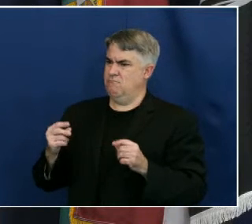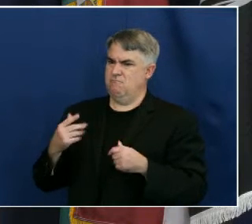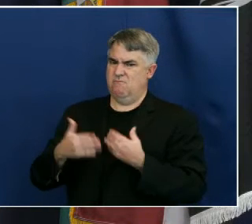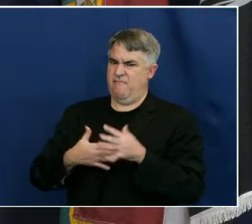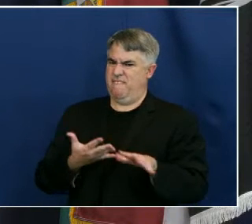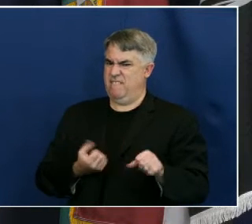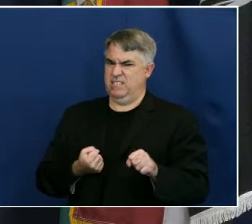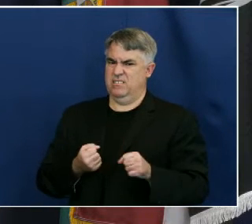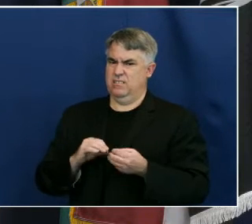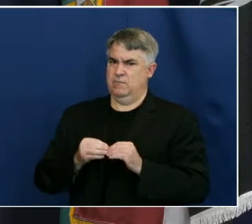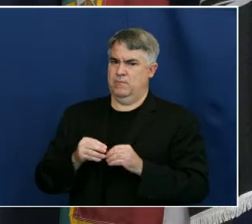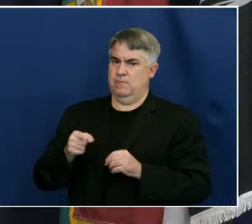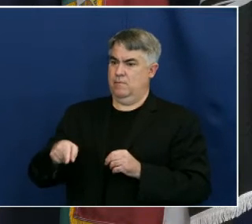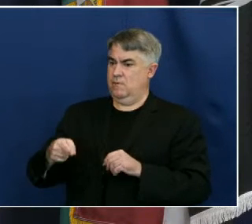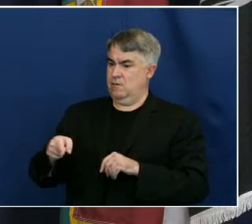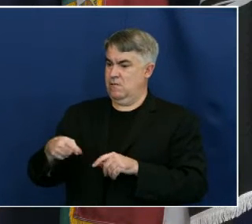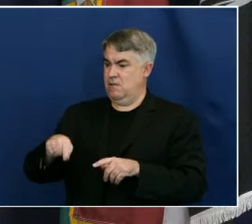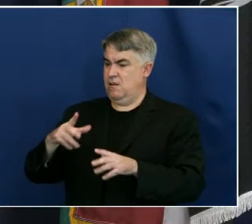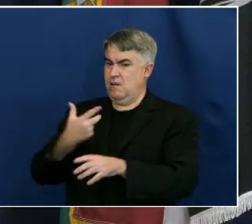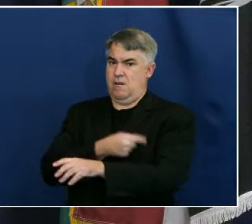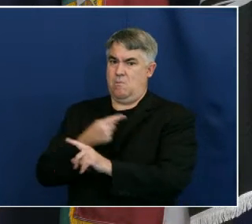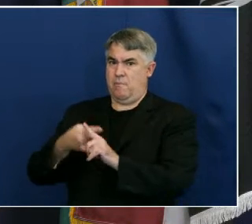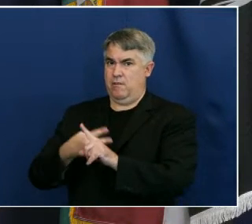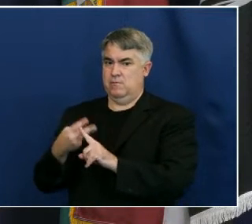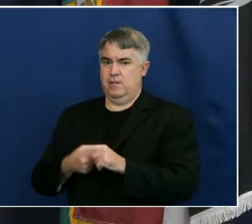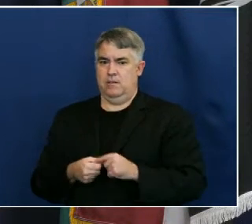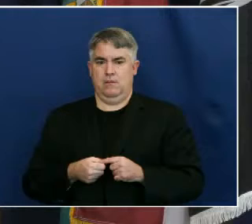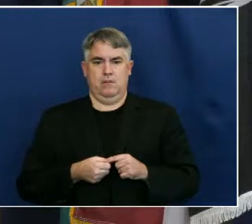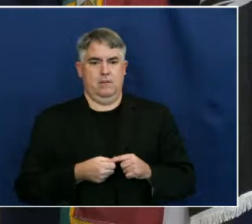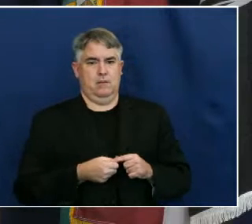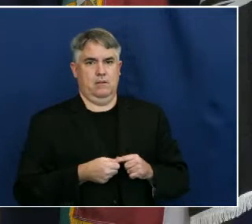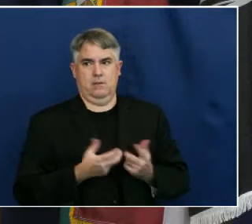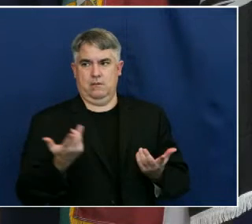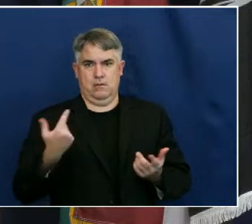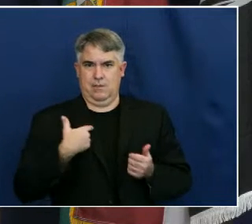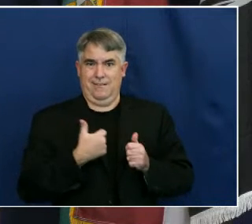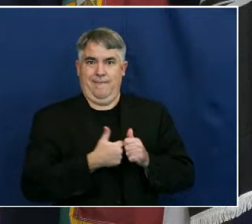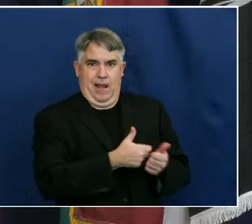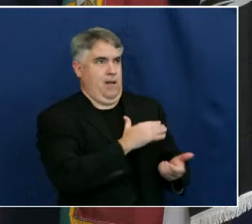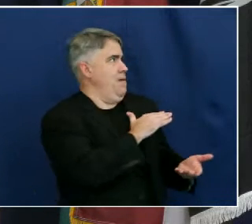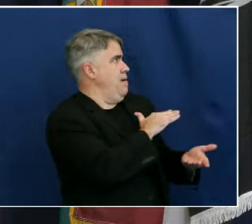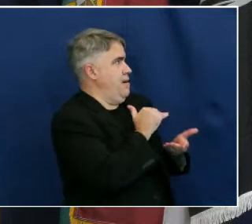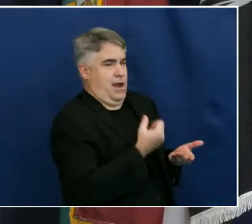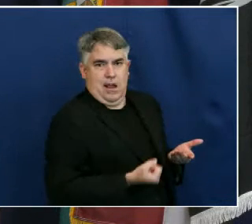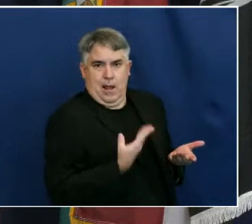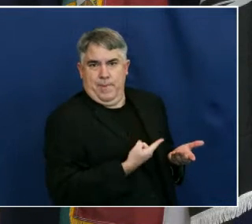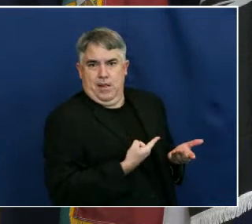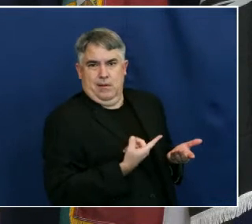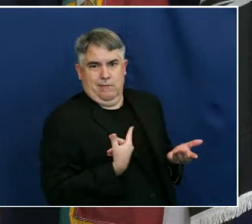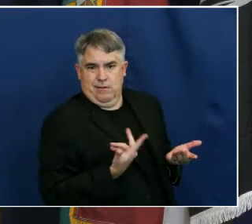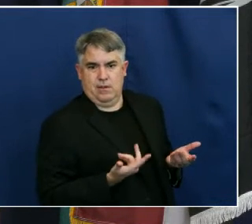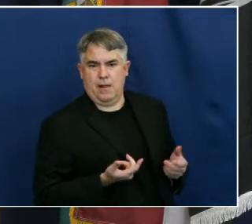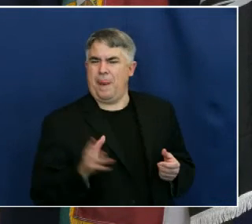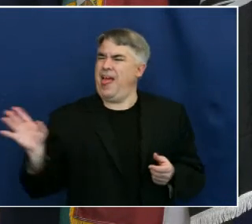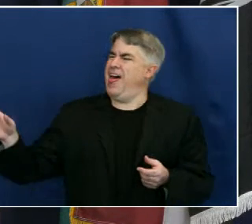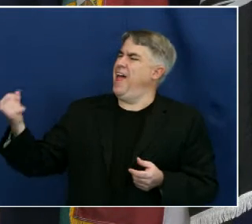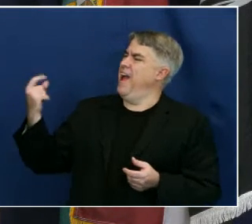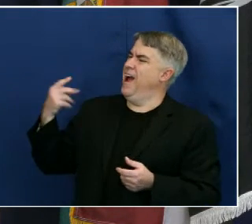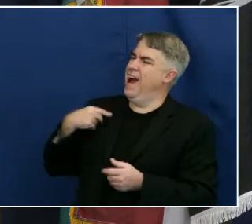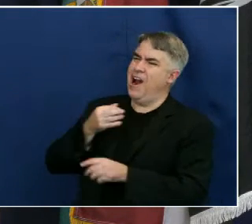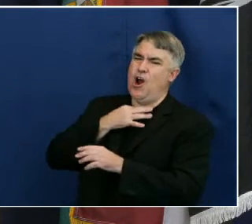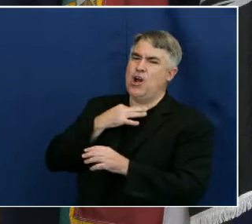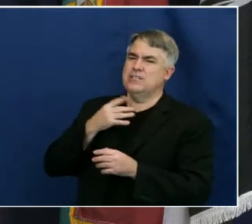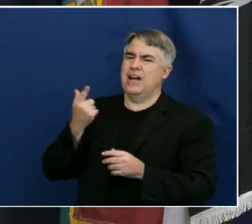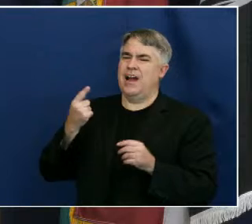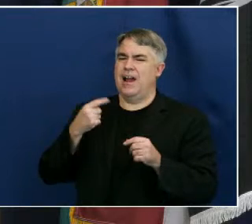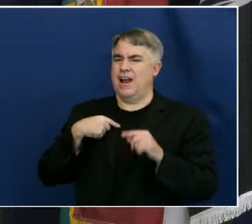or? Yeah, as soon as we get the supply. I mean, as soon as we get the vaccine. Well, no, but Matt, I can't speculate on how. We